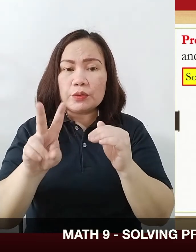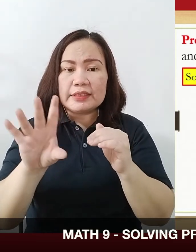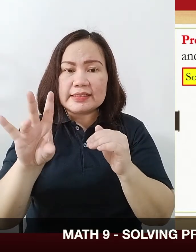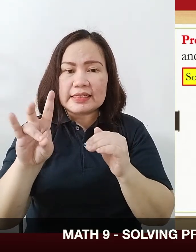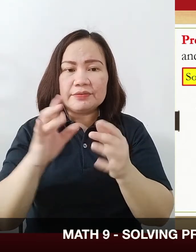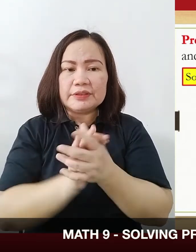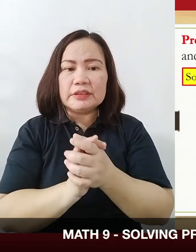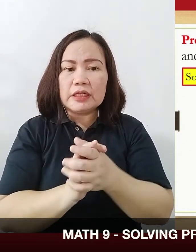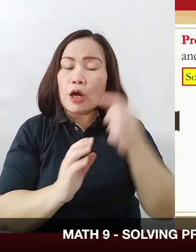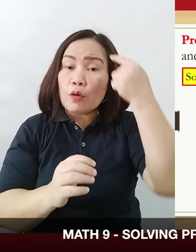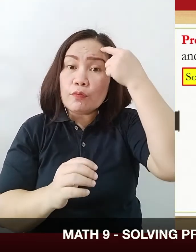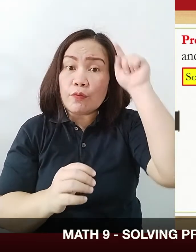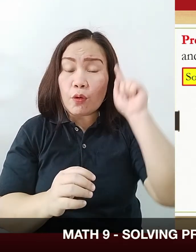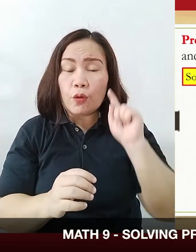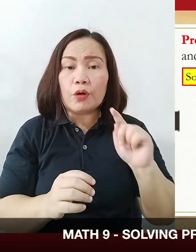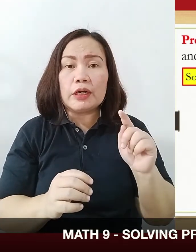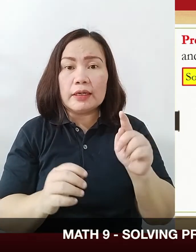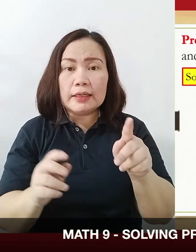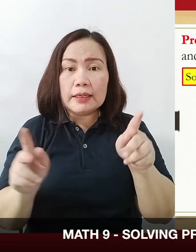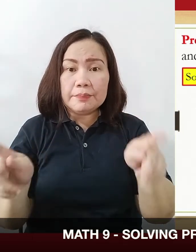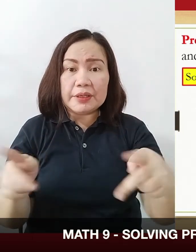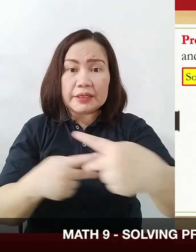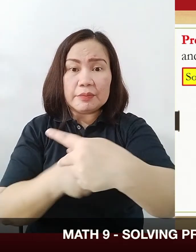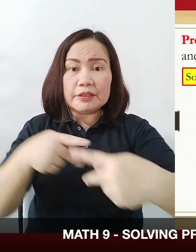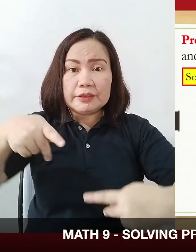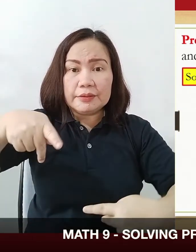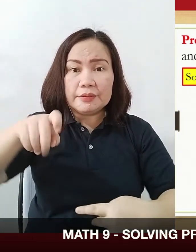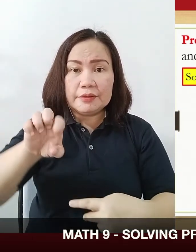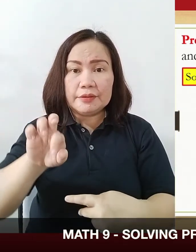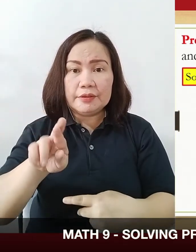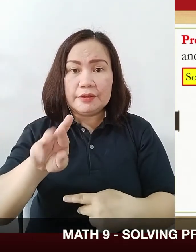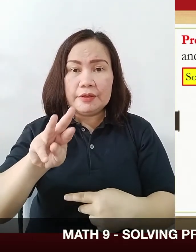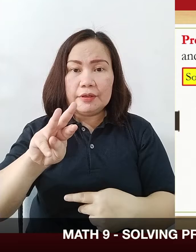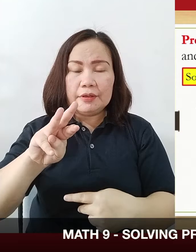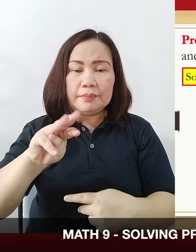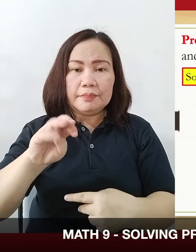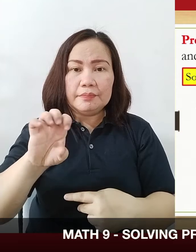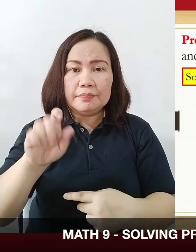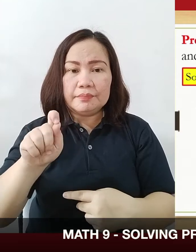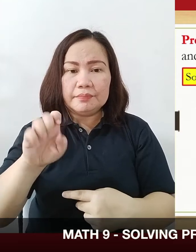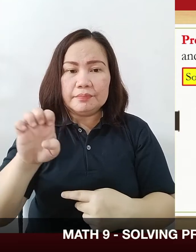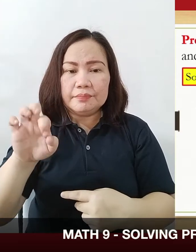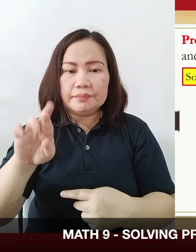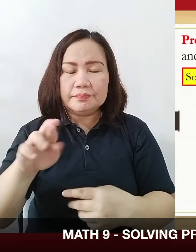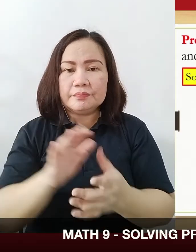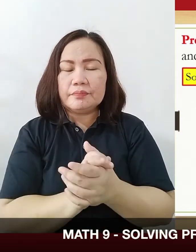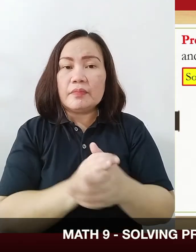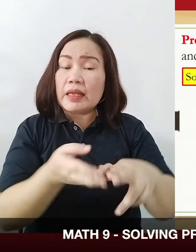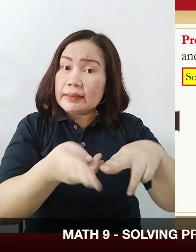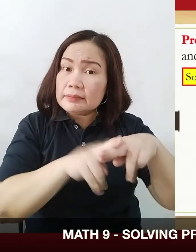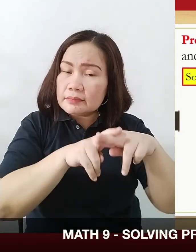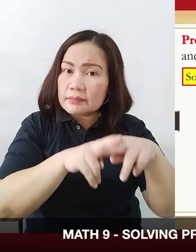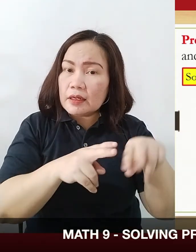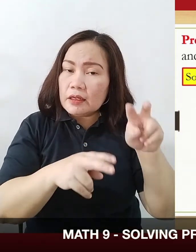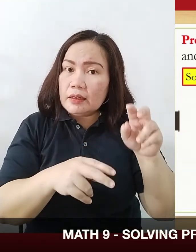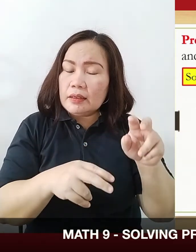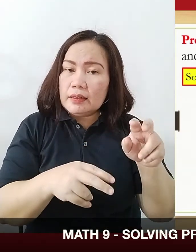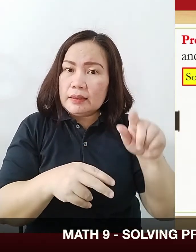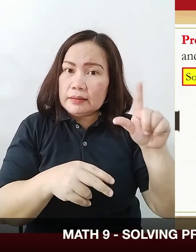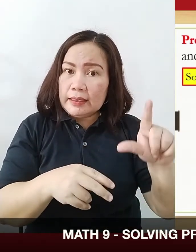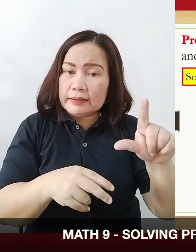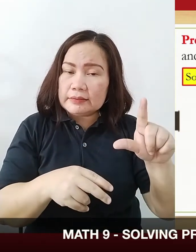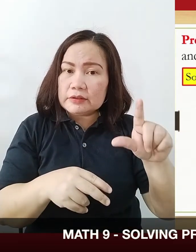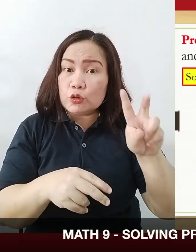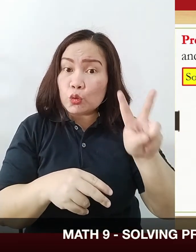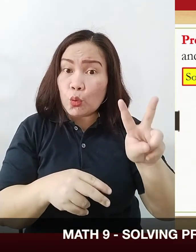And then, for the perimeter, we will be adding the we will be adding twice its width